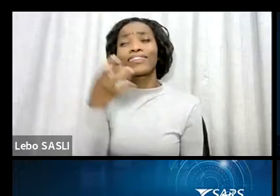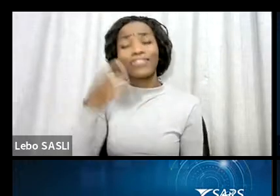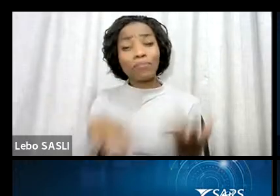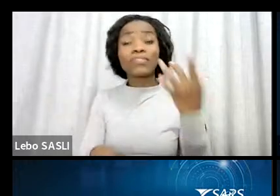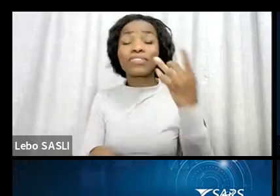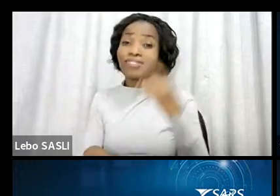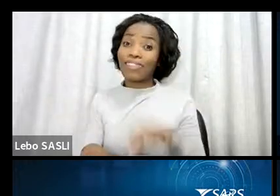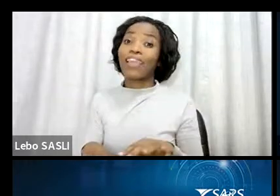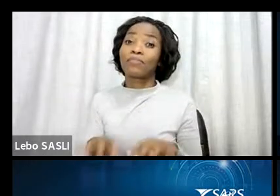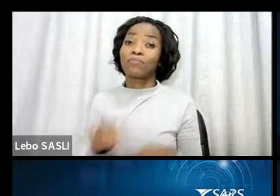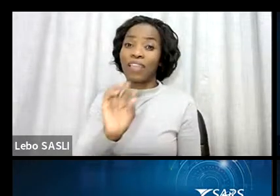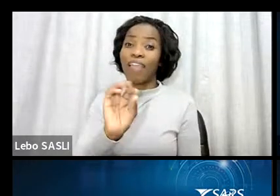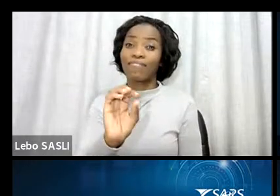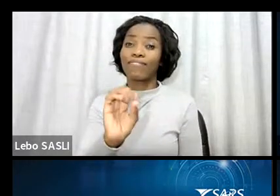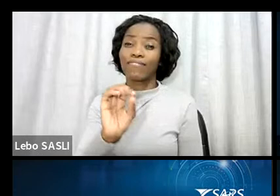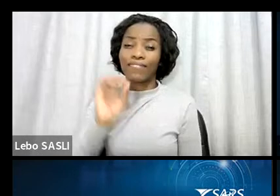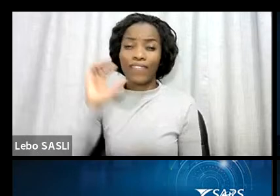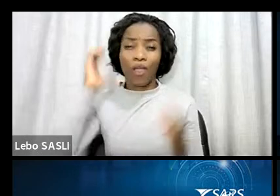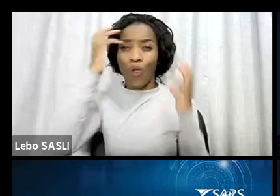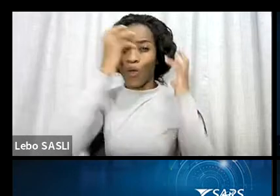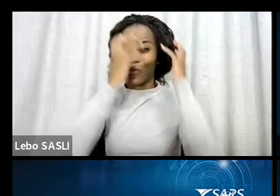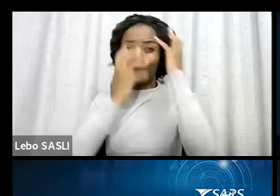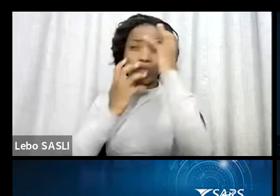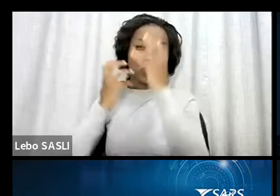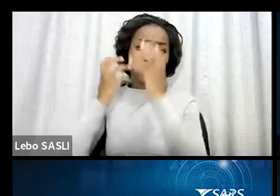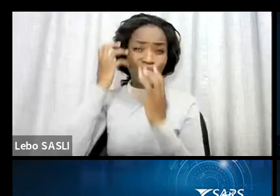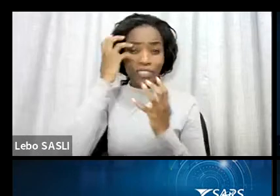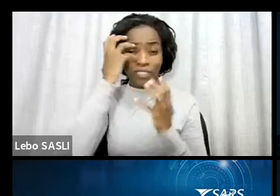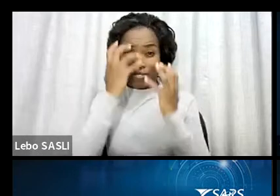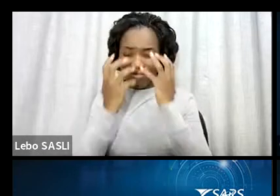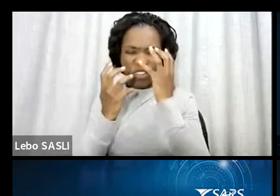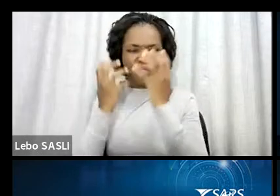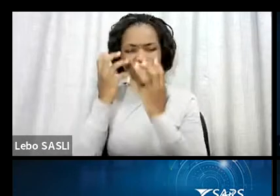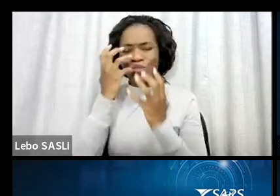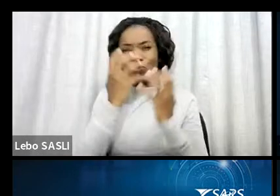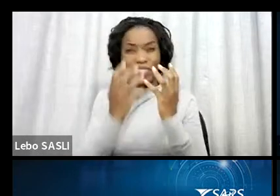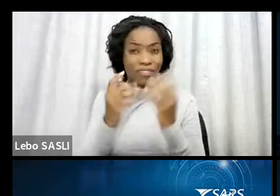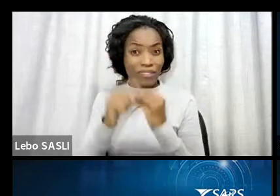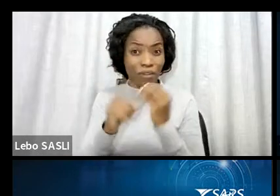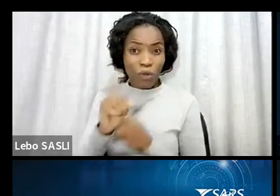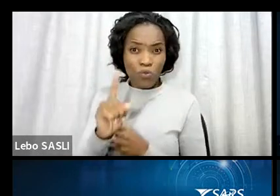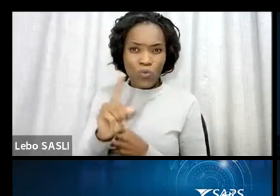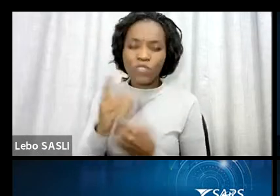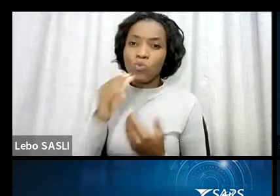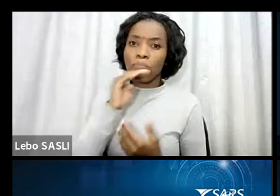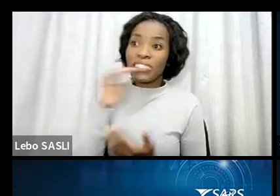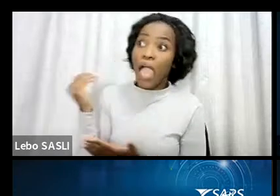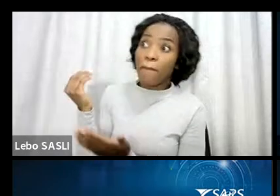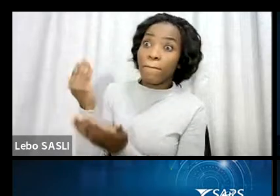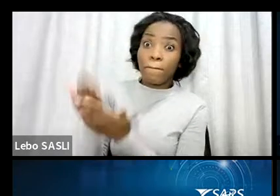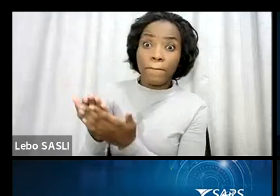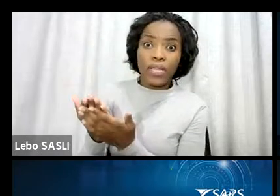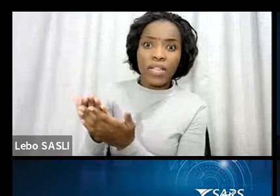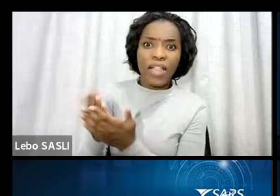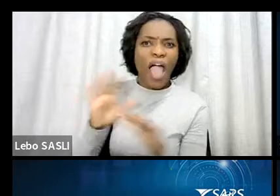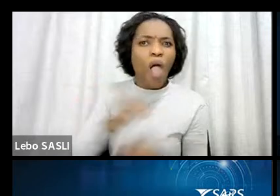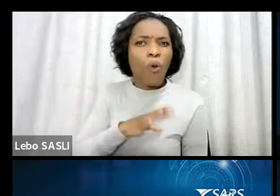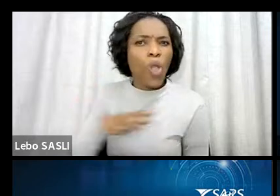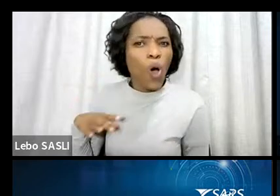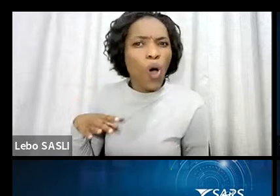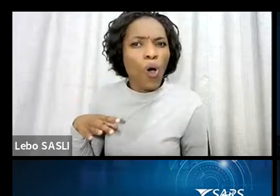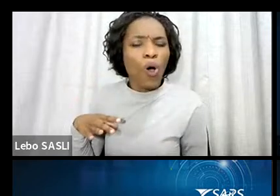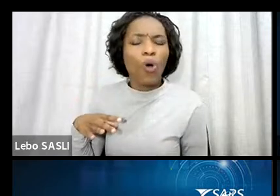confusion in relation to how long an appeal will take, or do I have to